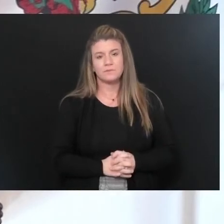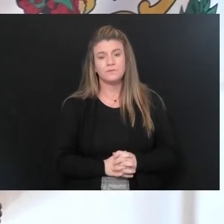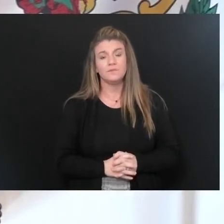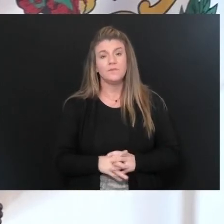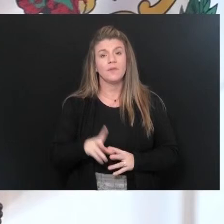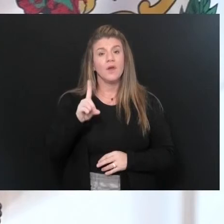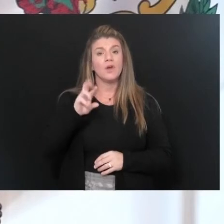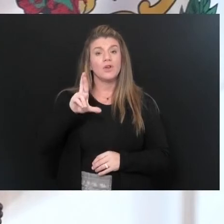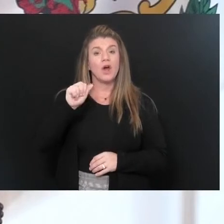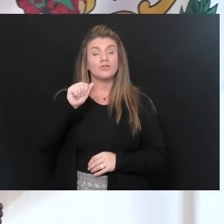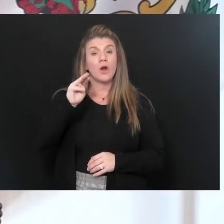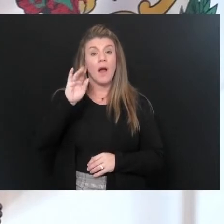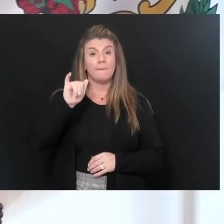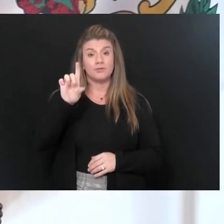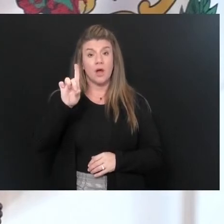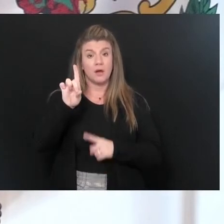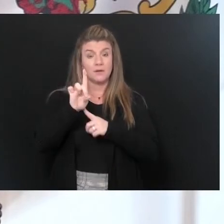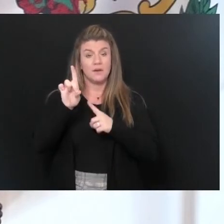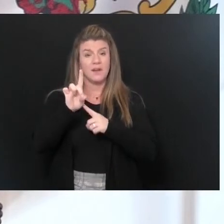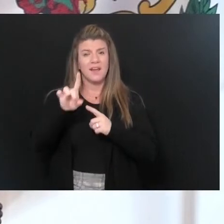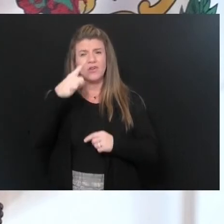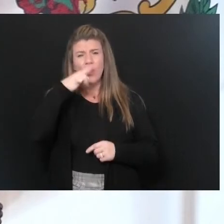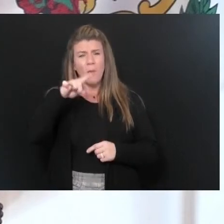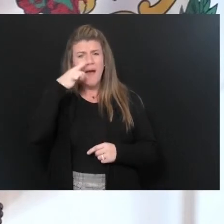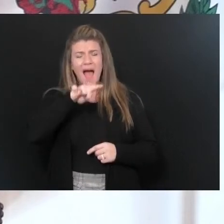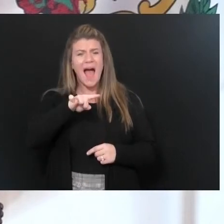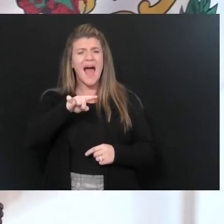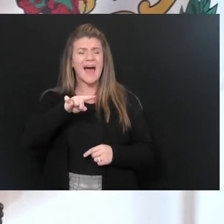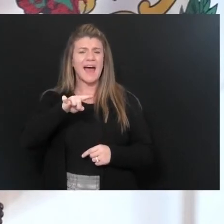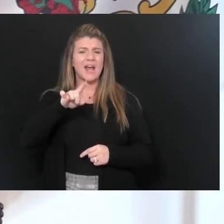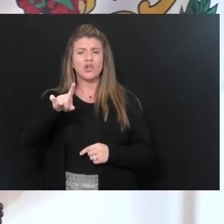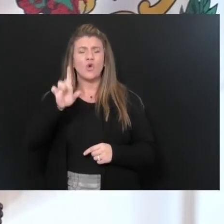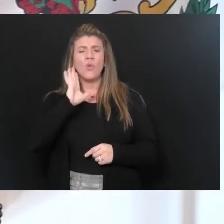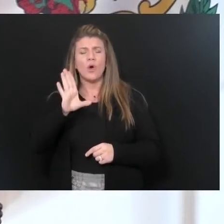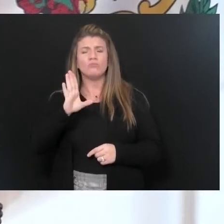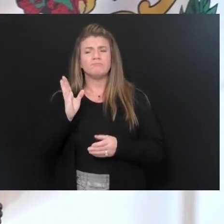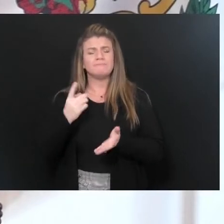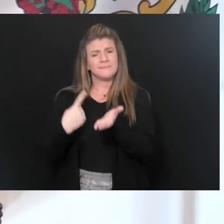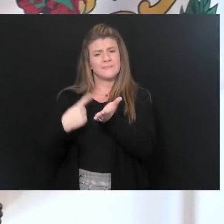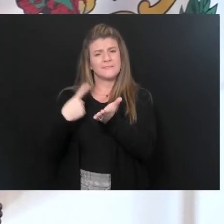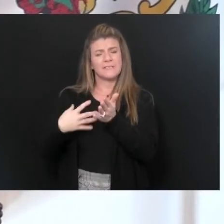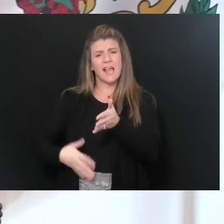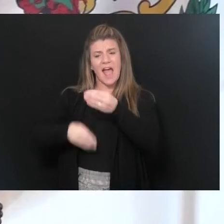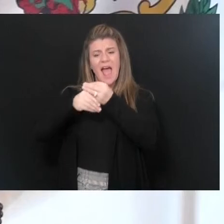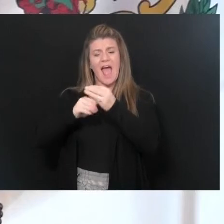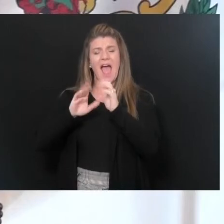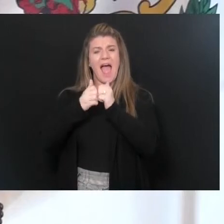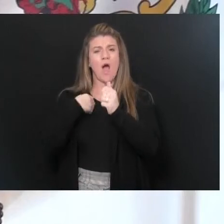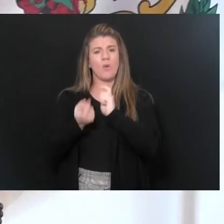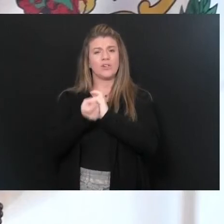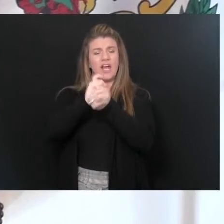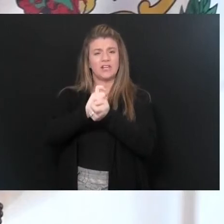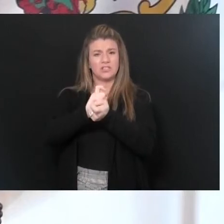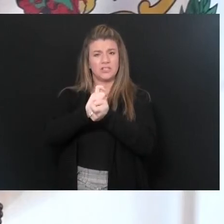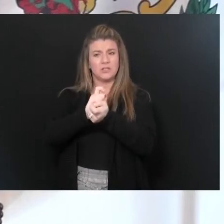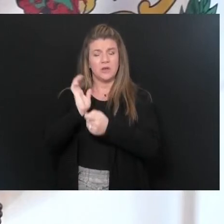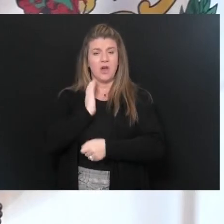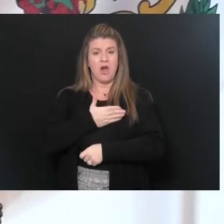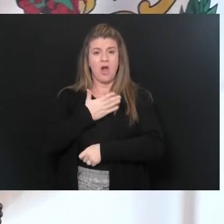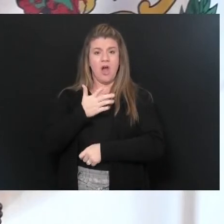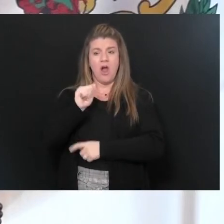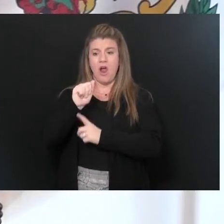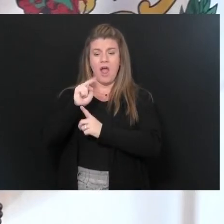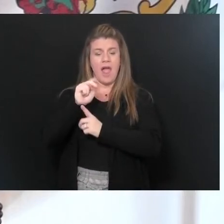Dr. Amjad, if you would talk a little bit about how we changed the protocol on our